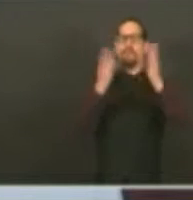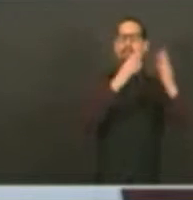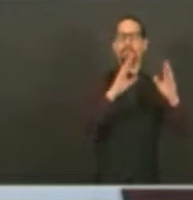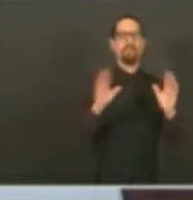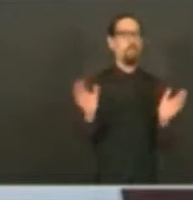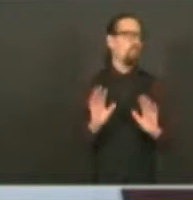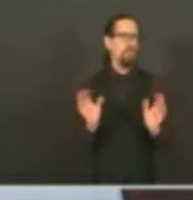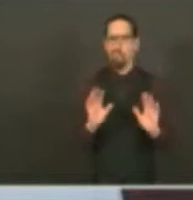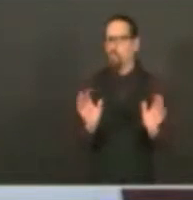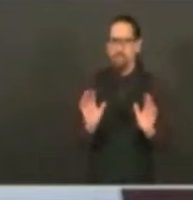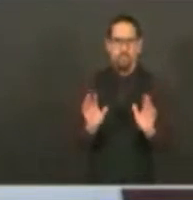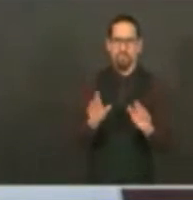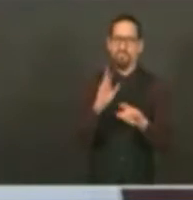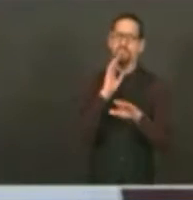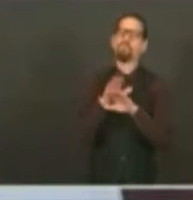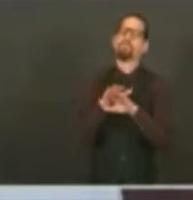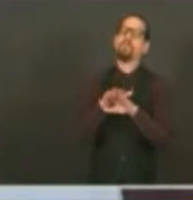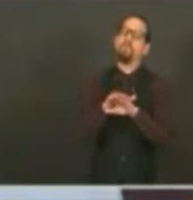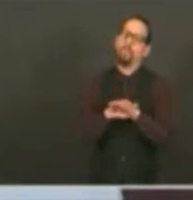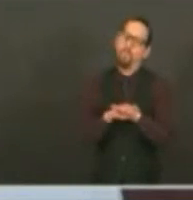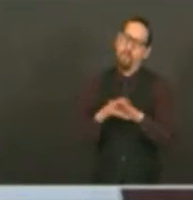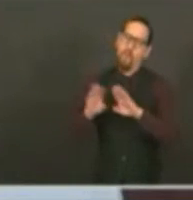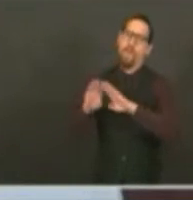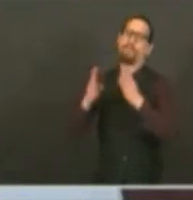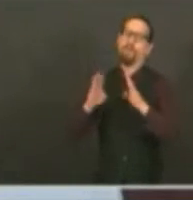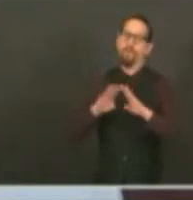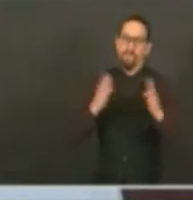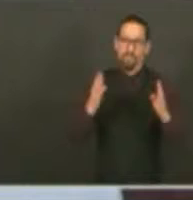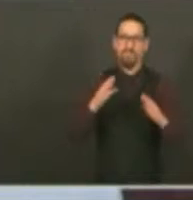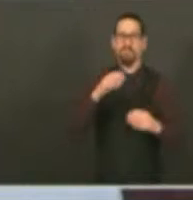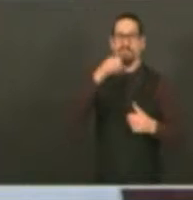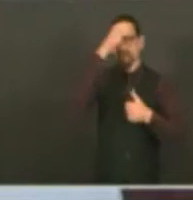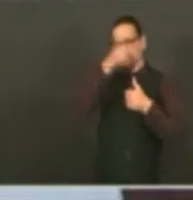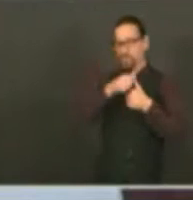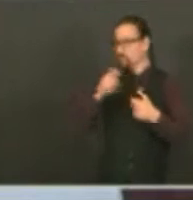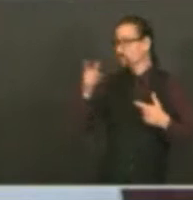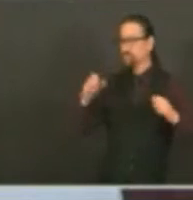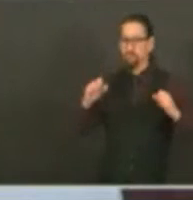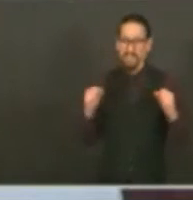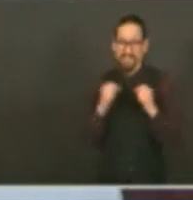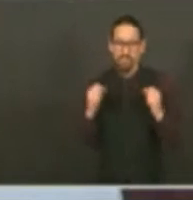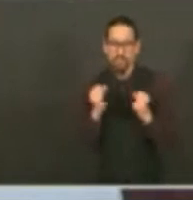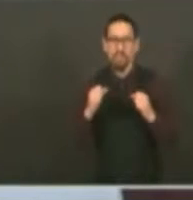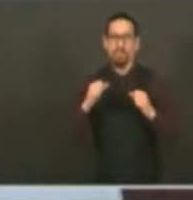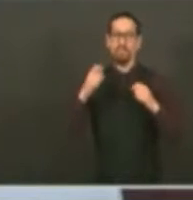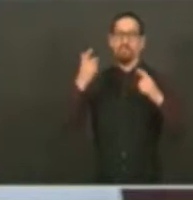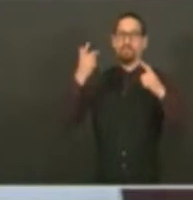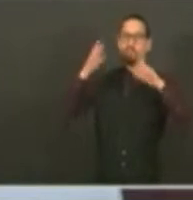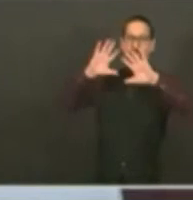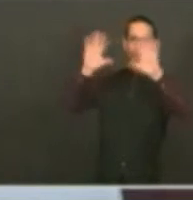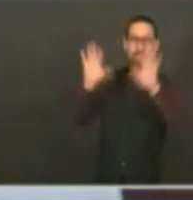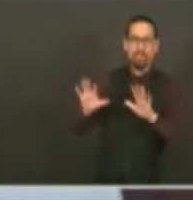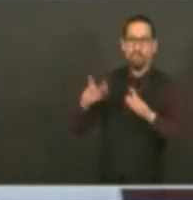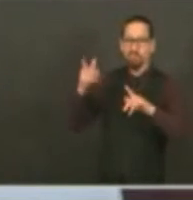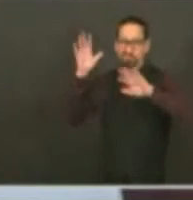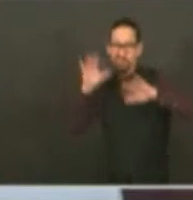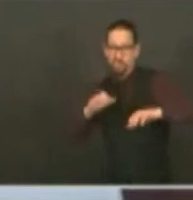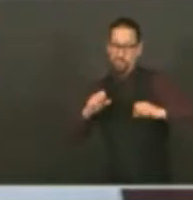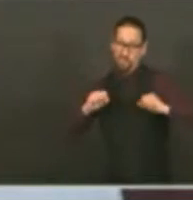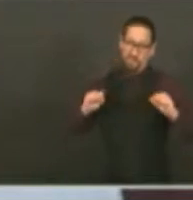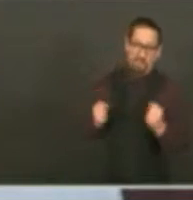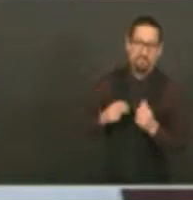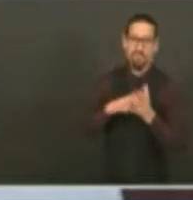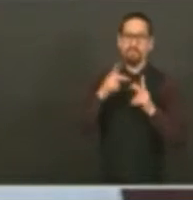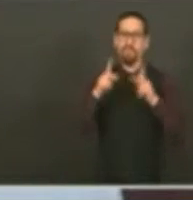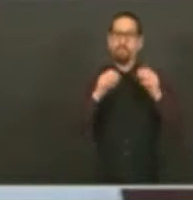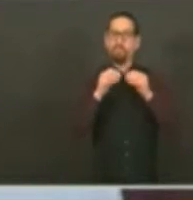makes everything so much harder. So today, in addition to extending our pause for another